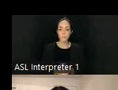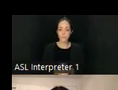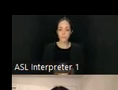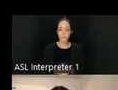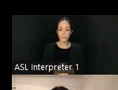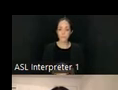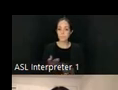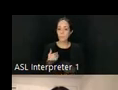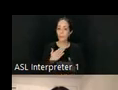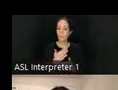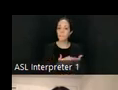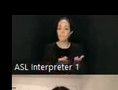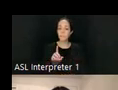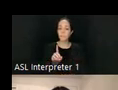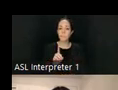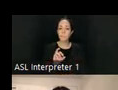some draft documents